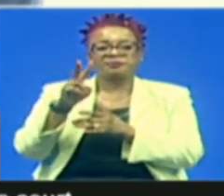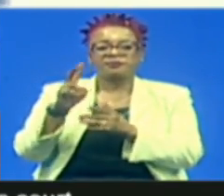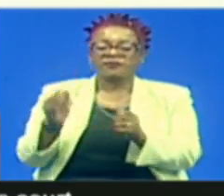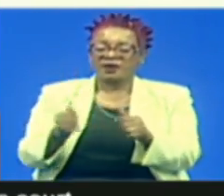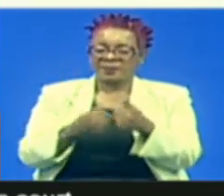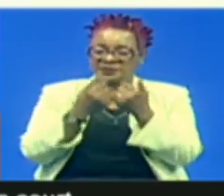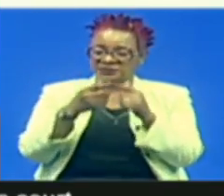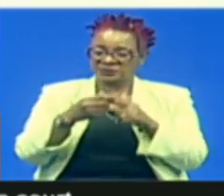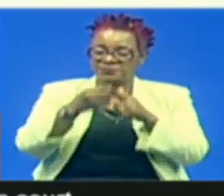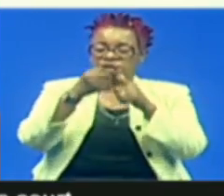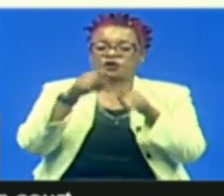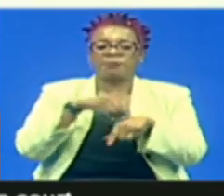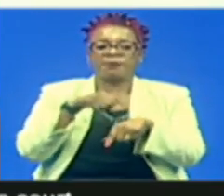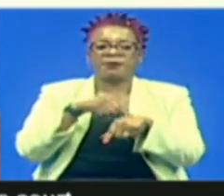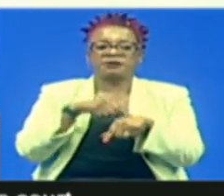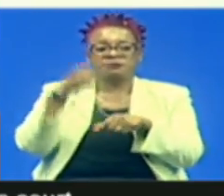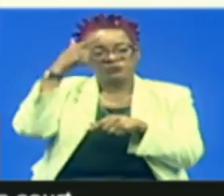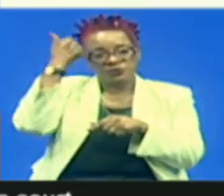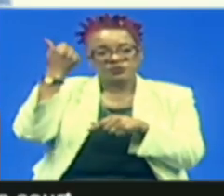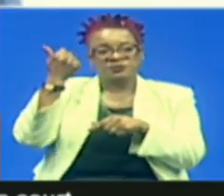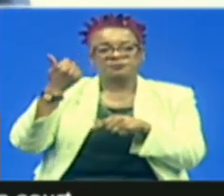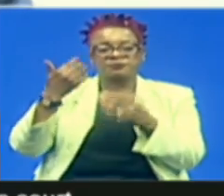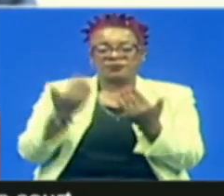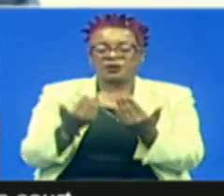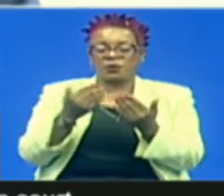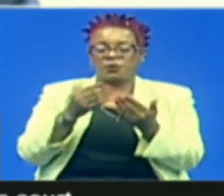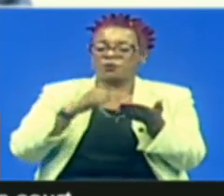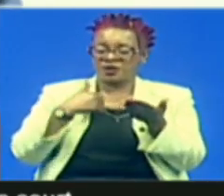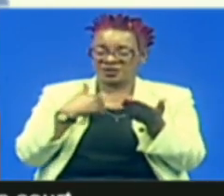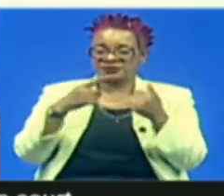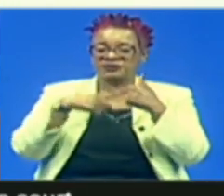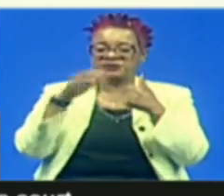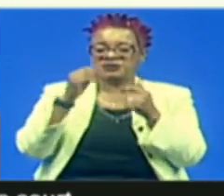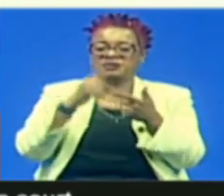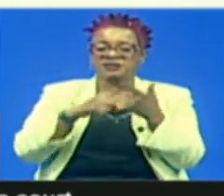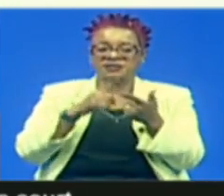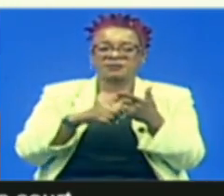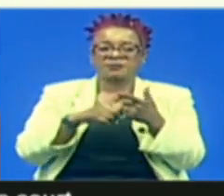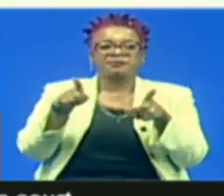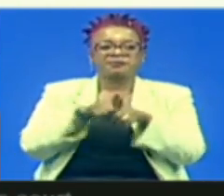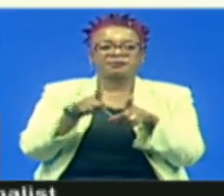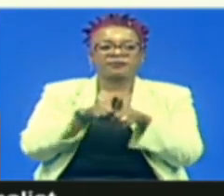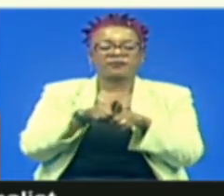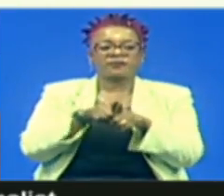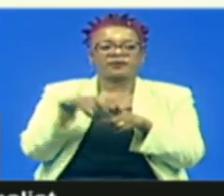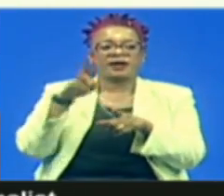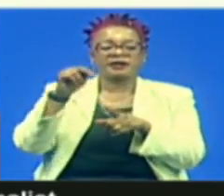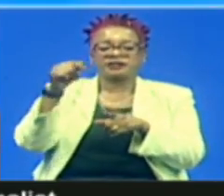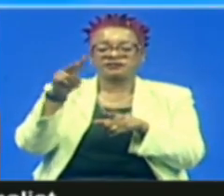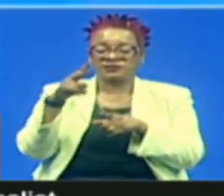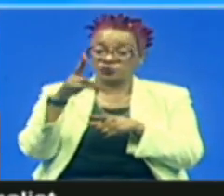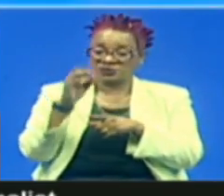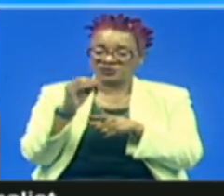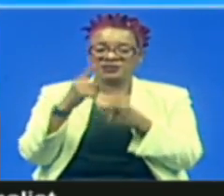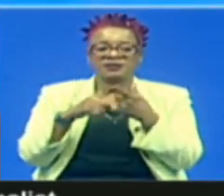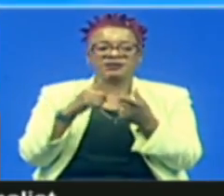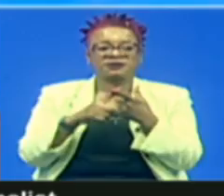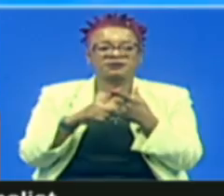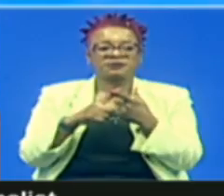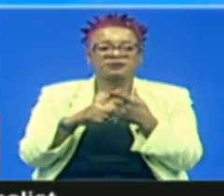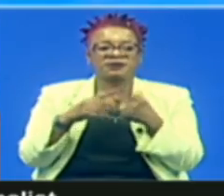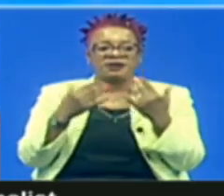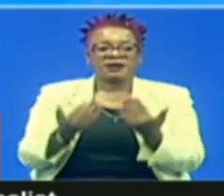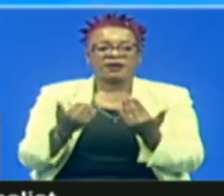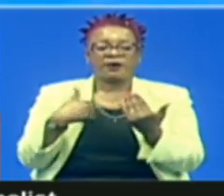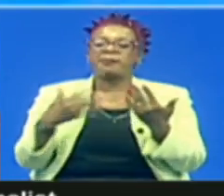moment because NMG just turned 60 years. NTV also is turning 20 years of broadcasting. Right now I'm grateful for